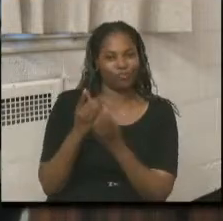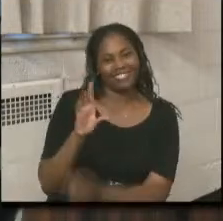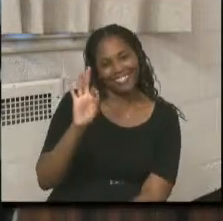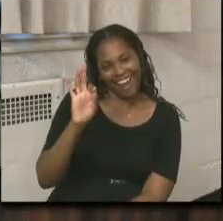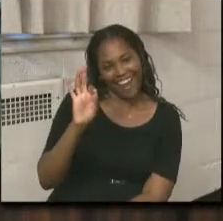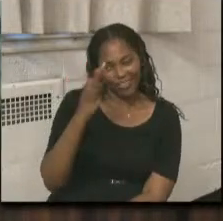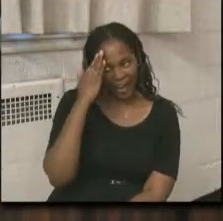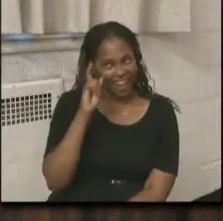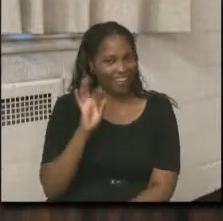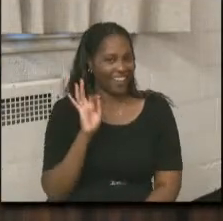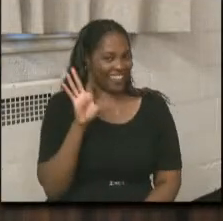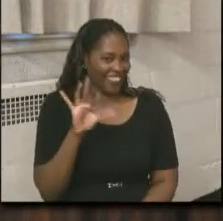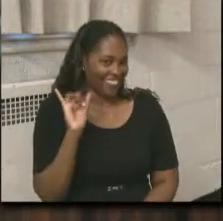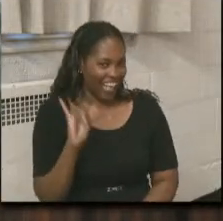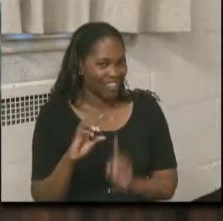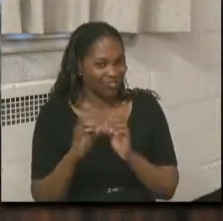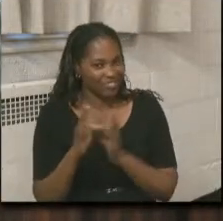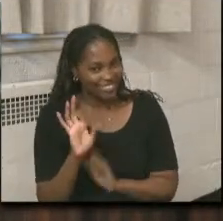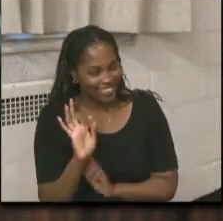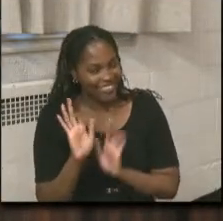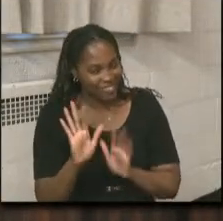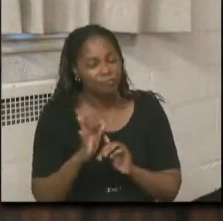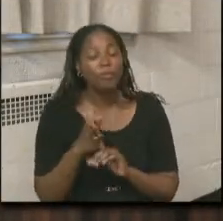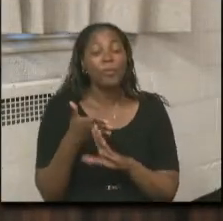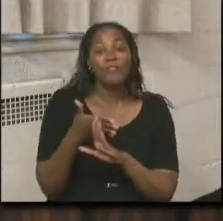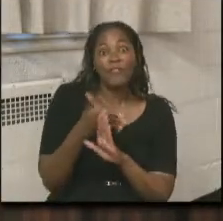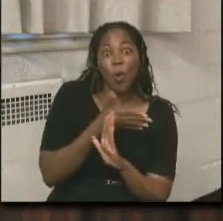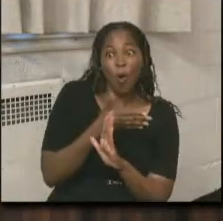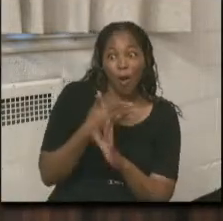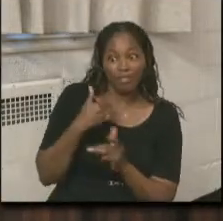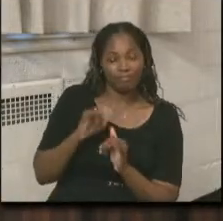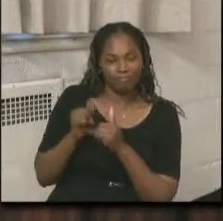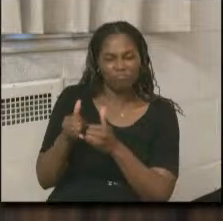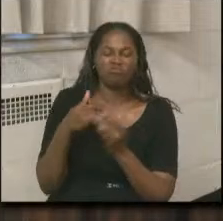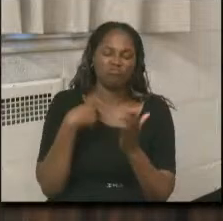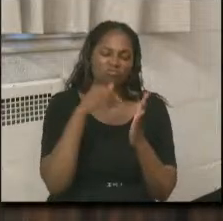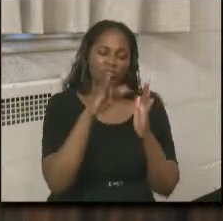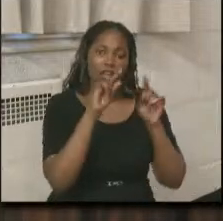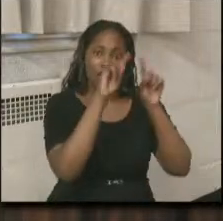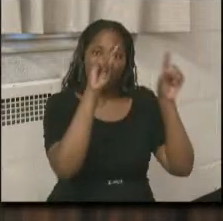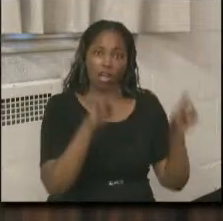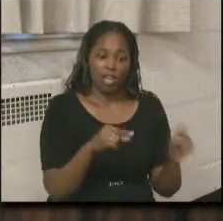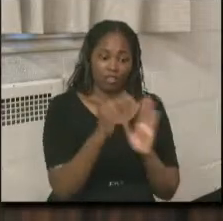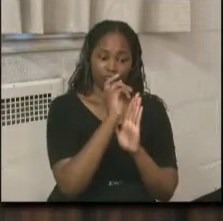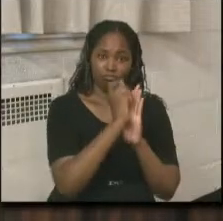District 9. So for that, we want to read to you your plaque.